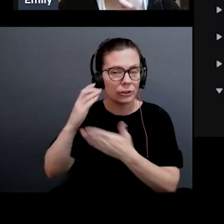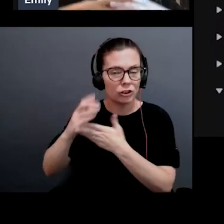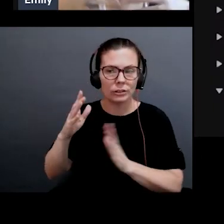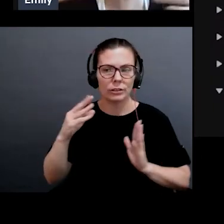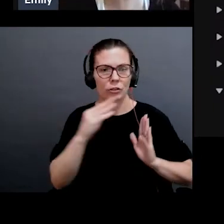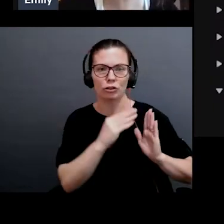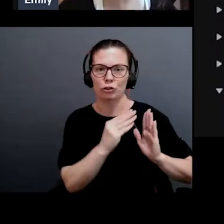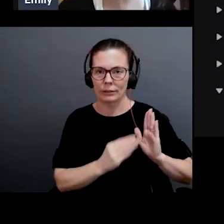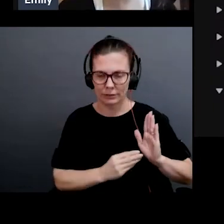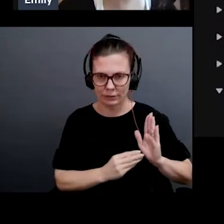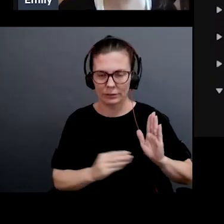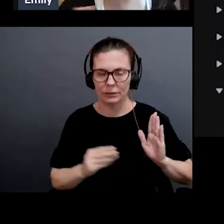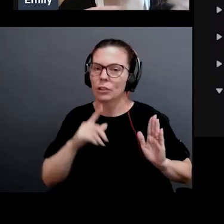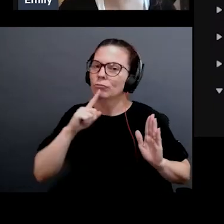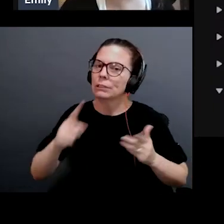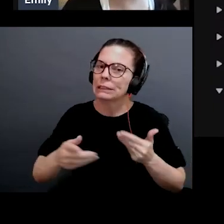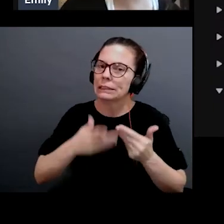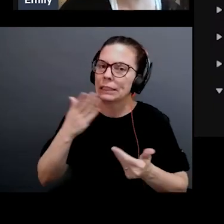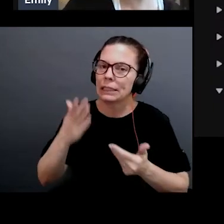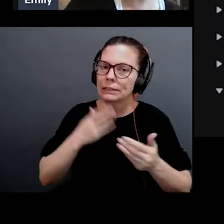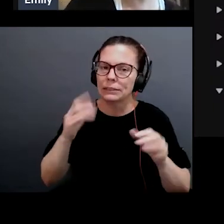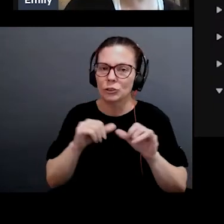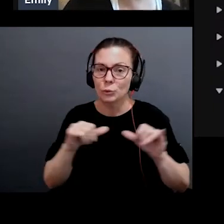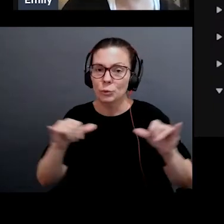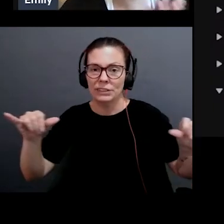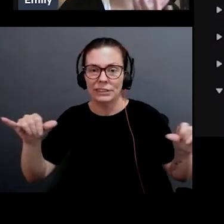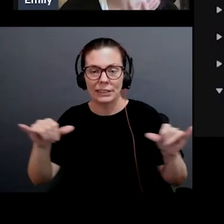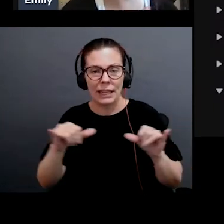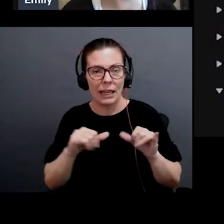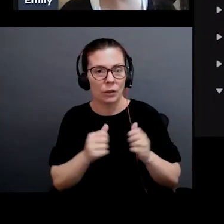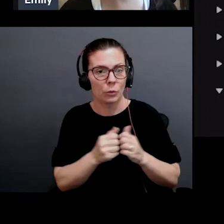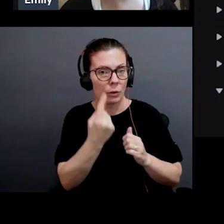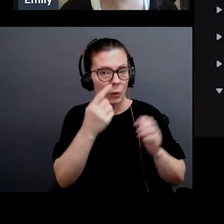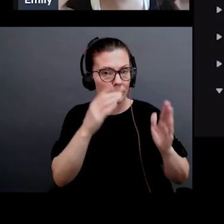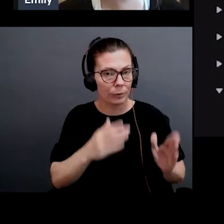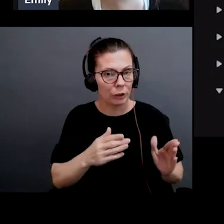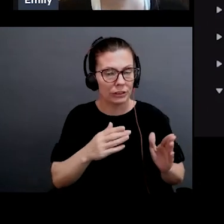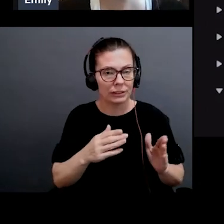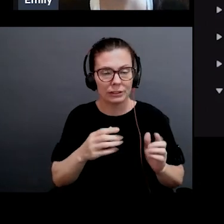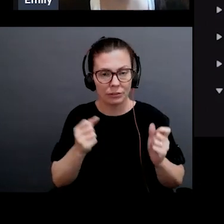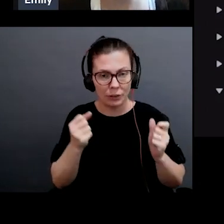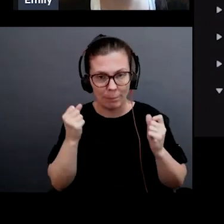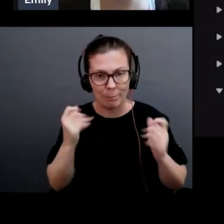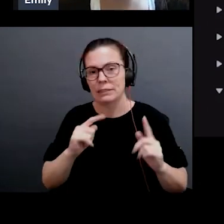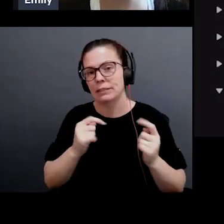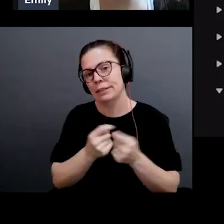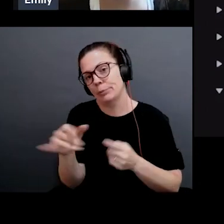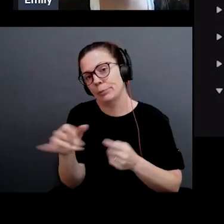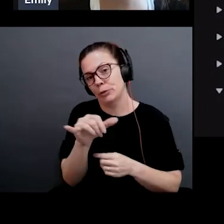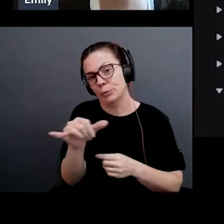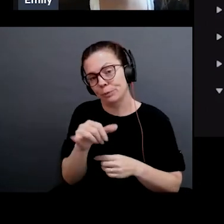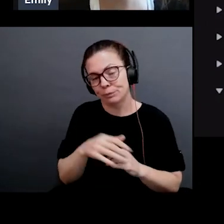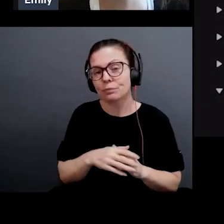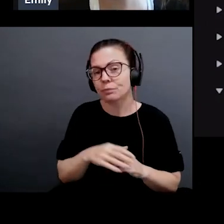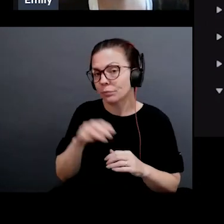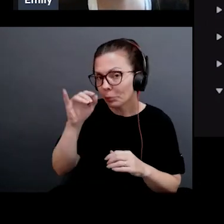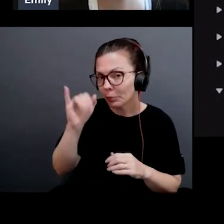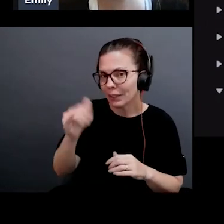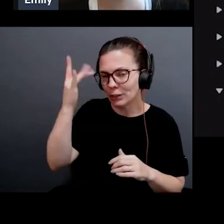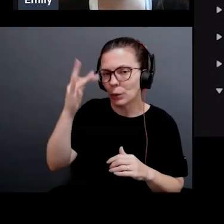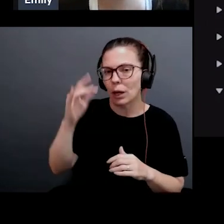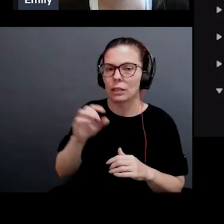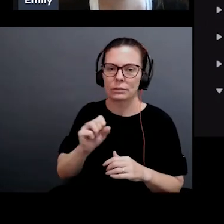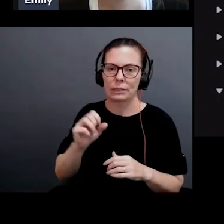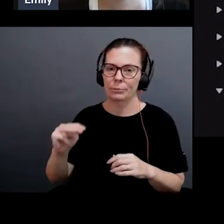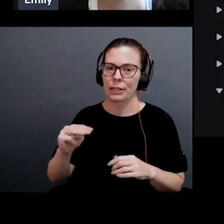so it makes it really easy to scale both with one person and across many, many teams. And so that's why SageMaker is a